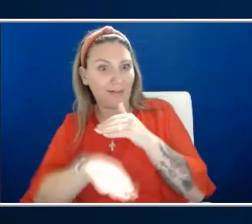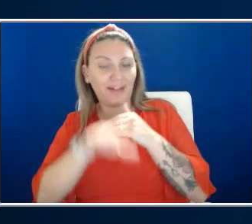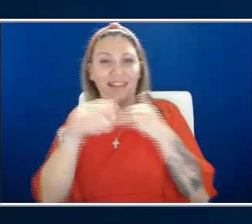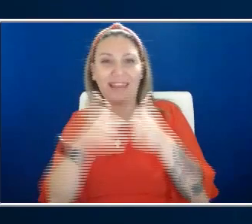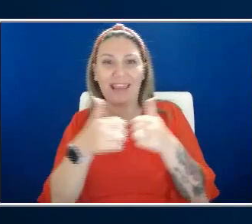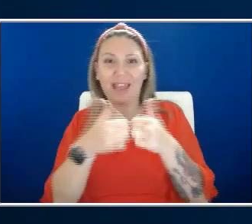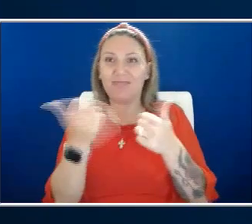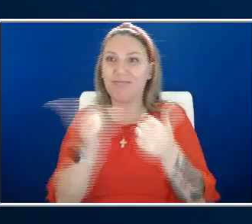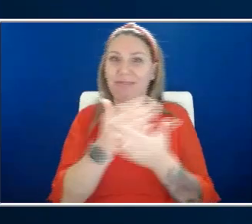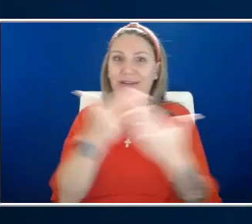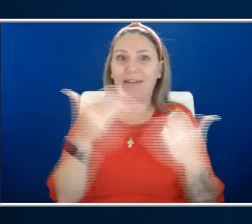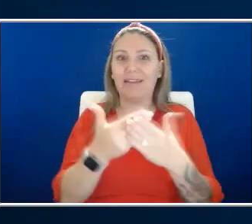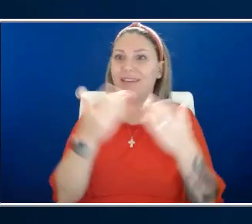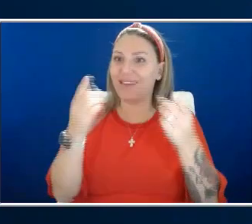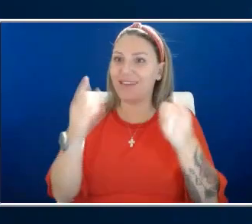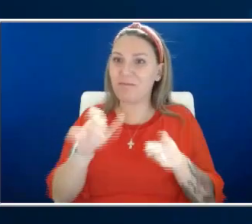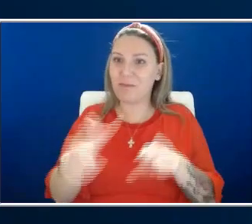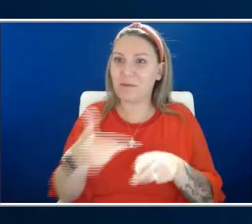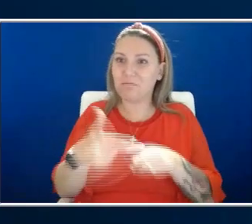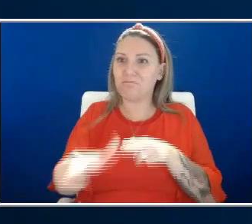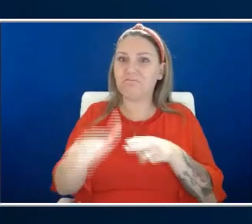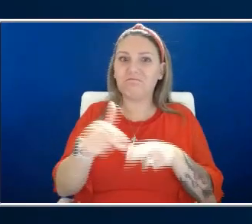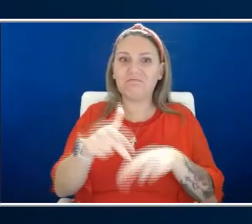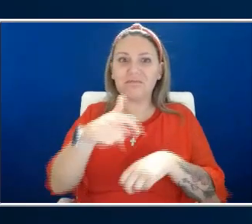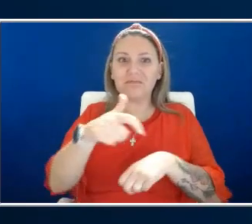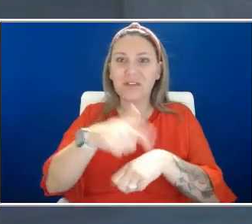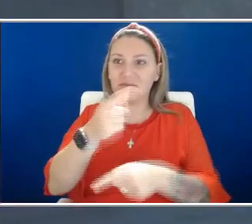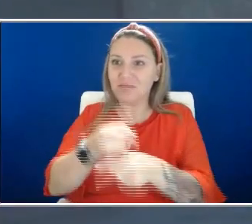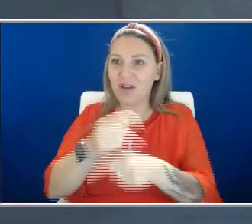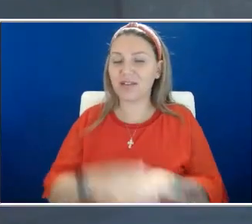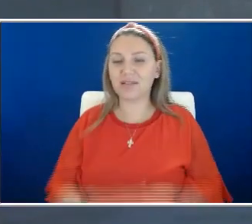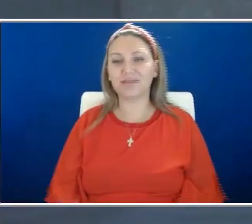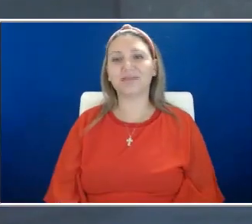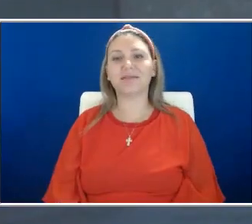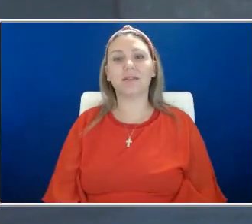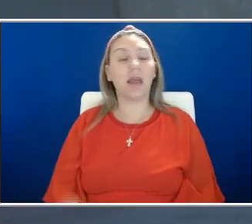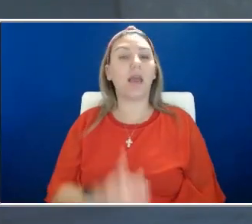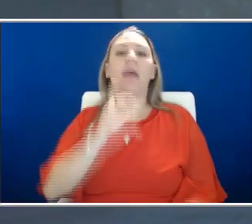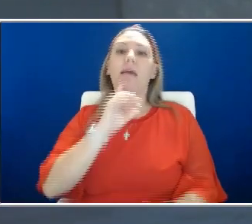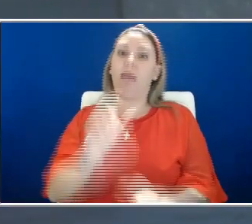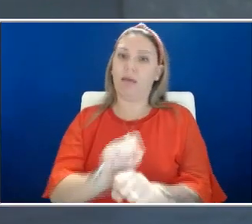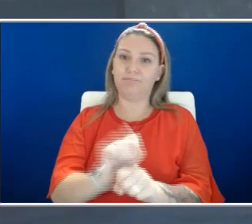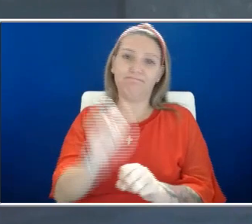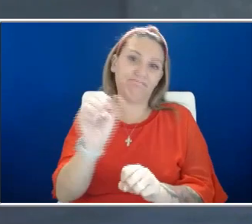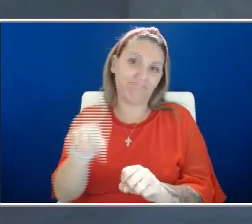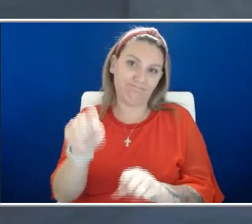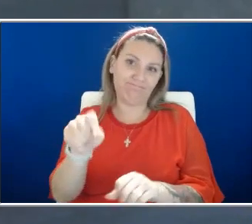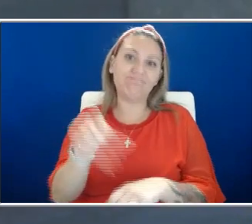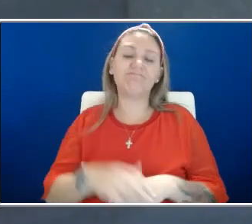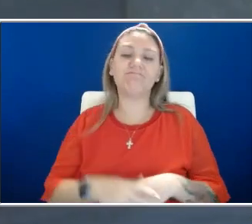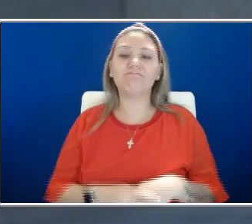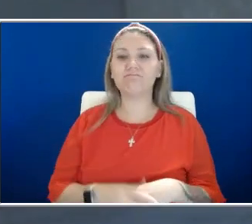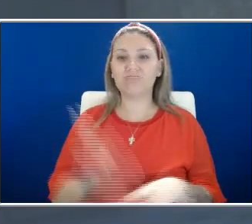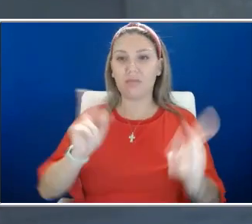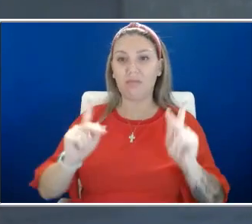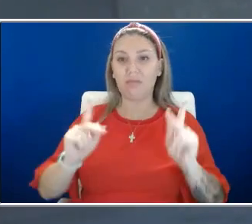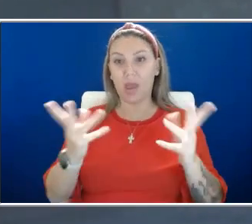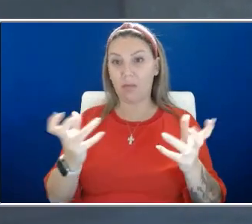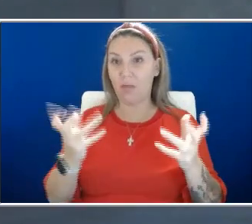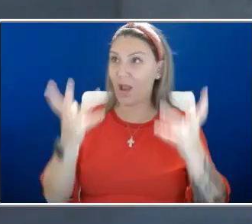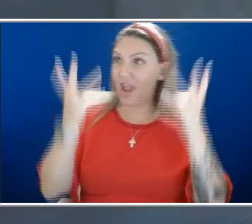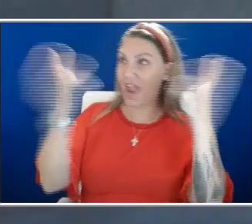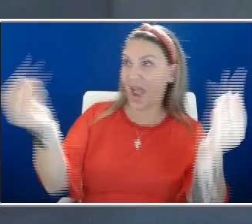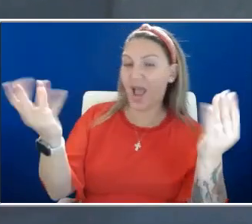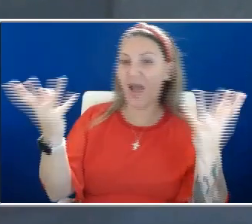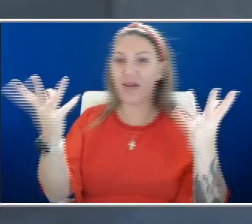happen, we know, in that short of time, right? It absolutely can. And people, they want to get out. They want to get back to their